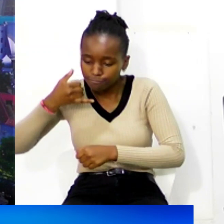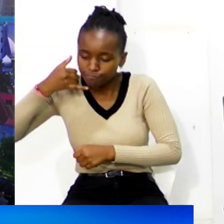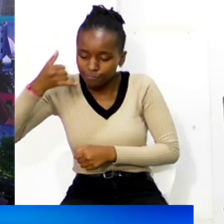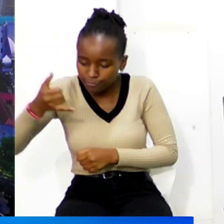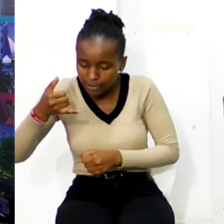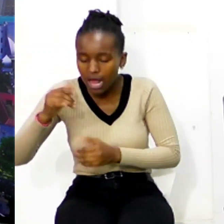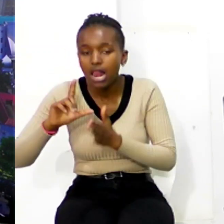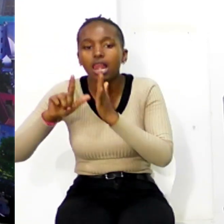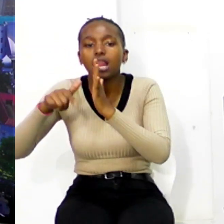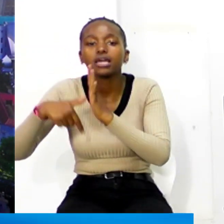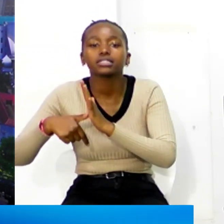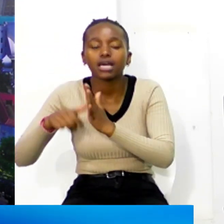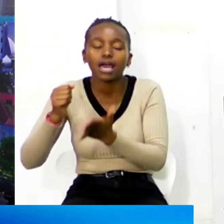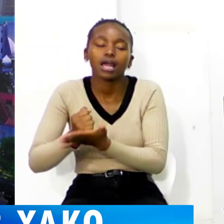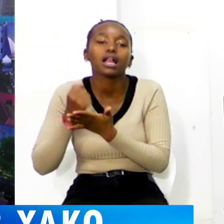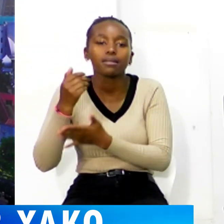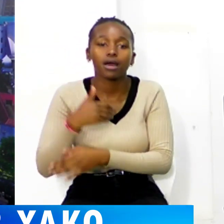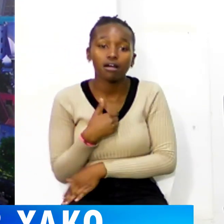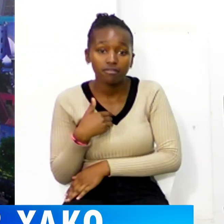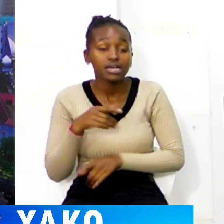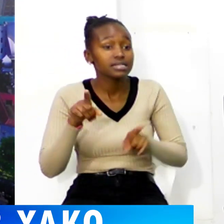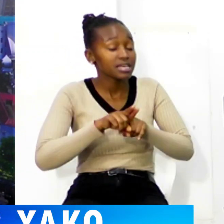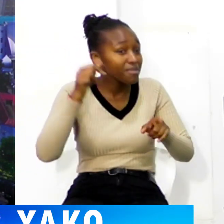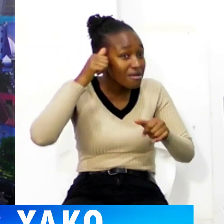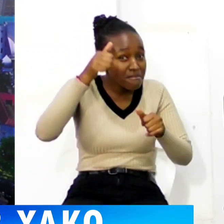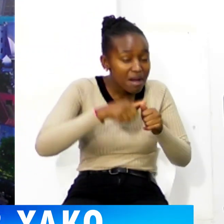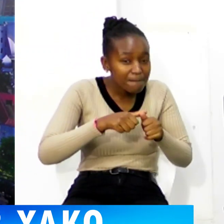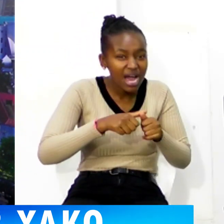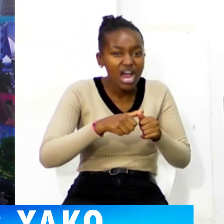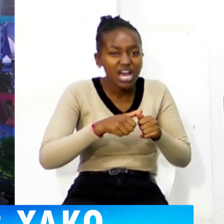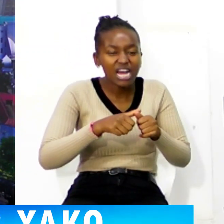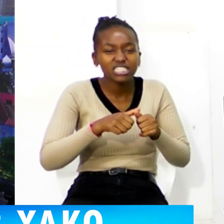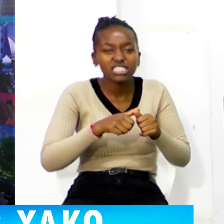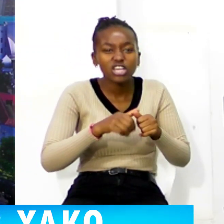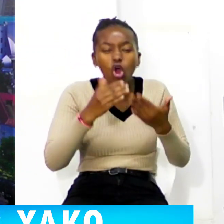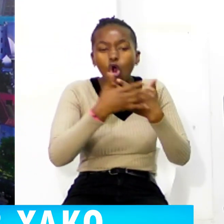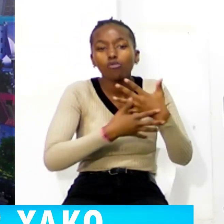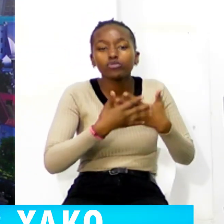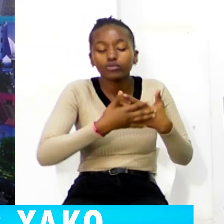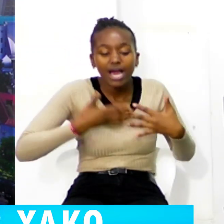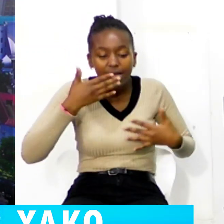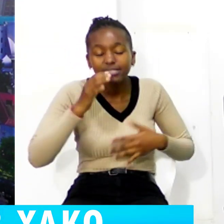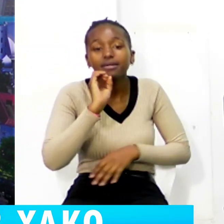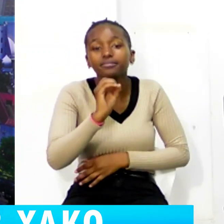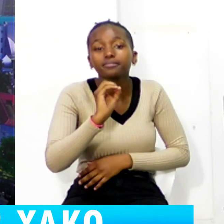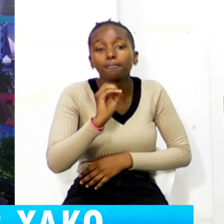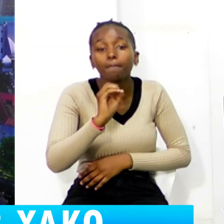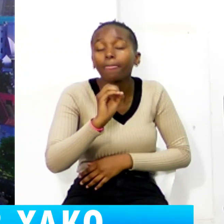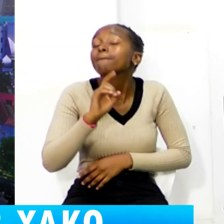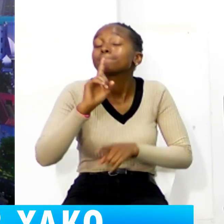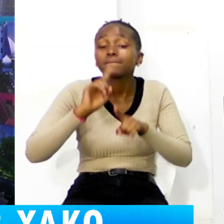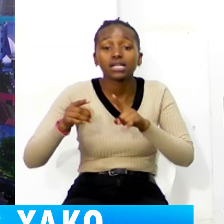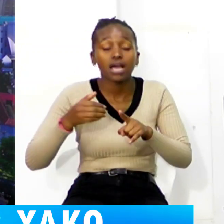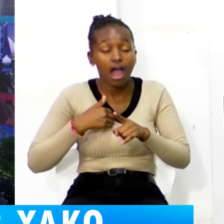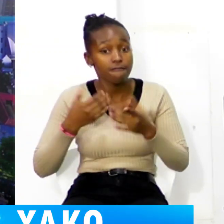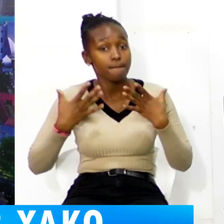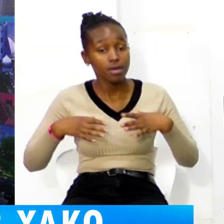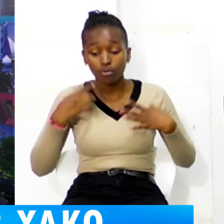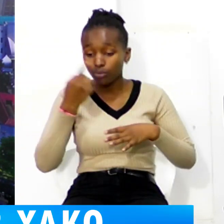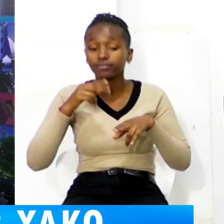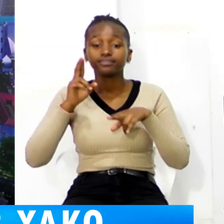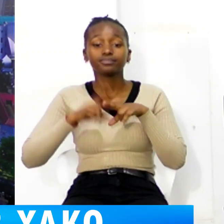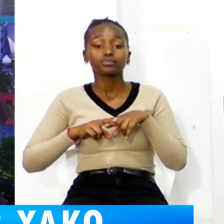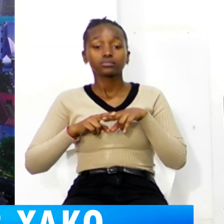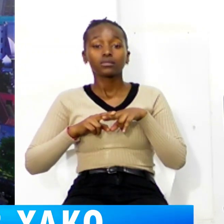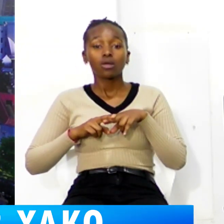Yes, that number will not be picked by a machine, it will be picked by a person. The contact center will pick it up, the message, and they'll be able to